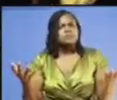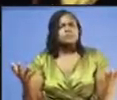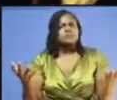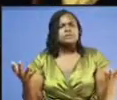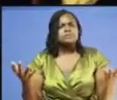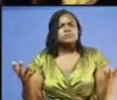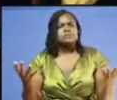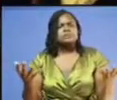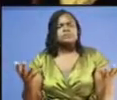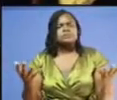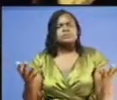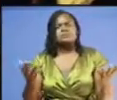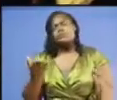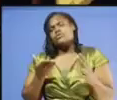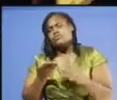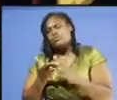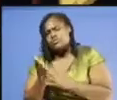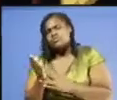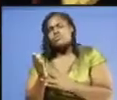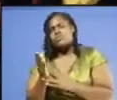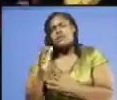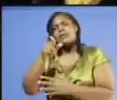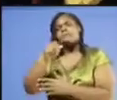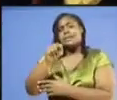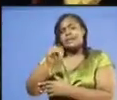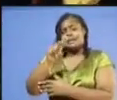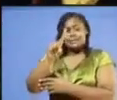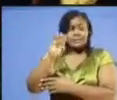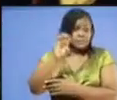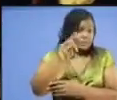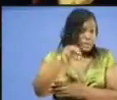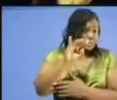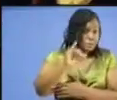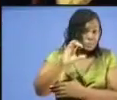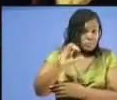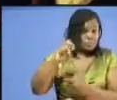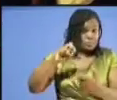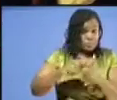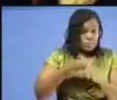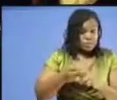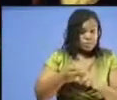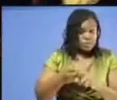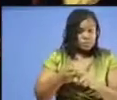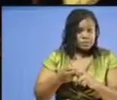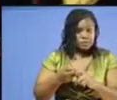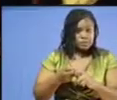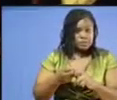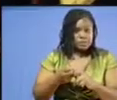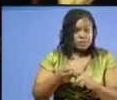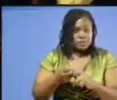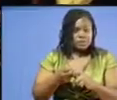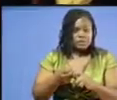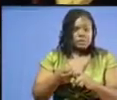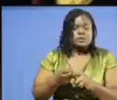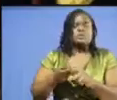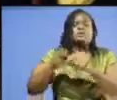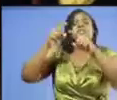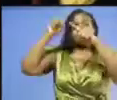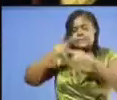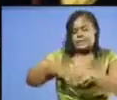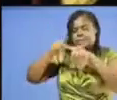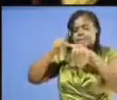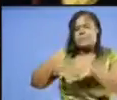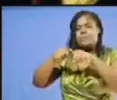midst of pandemic problems, pick up your faith and believe in God again. Pick up